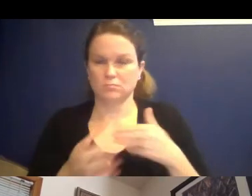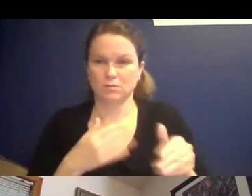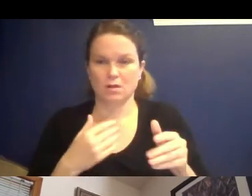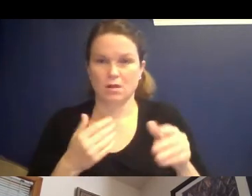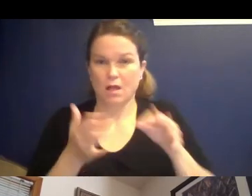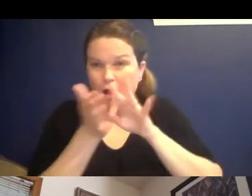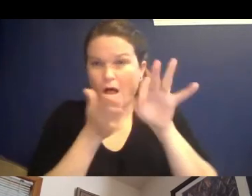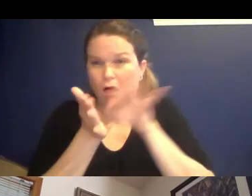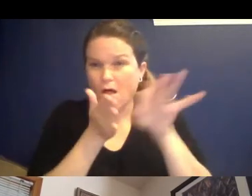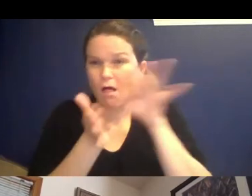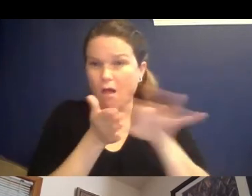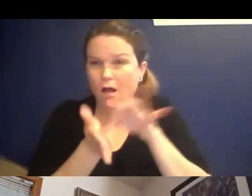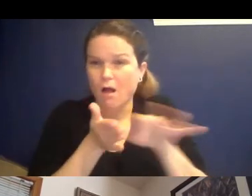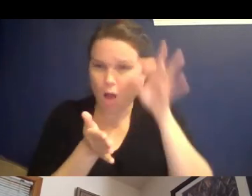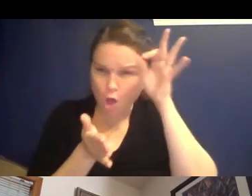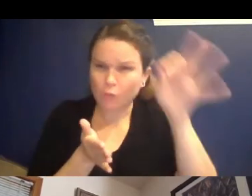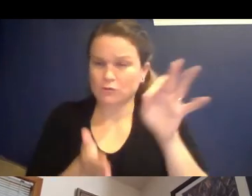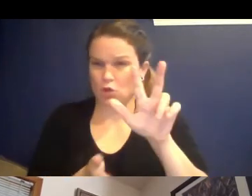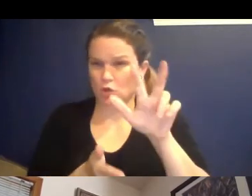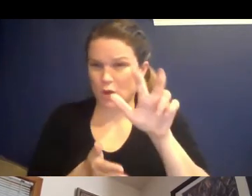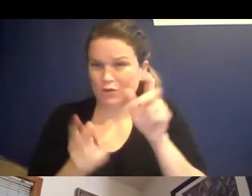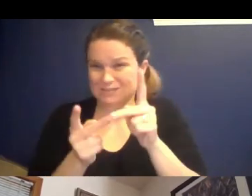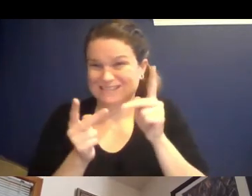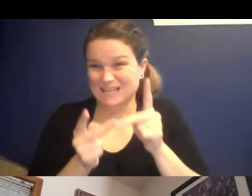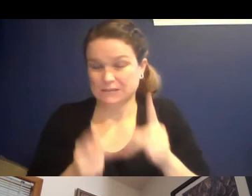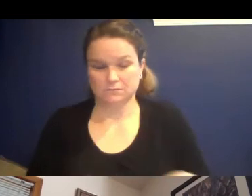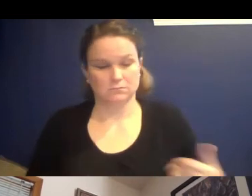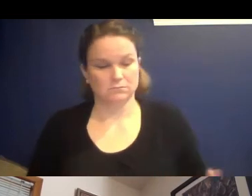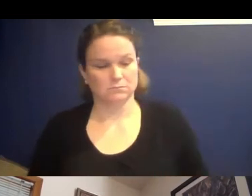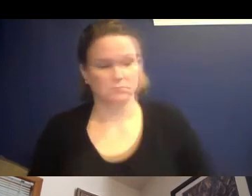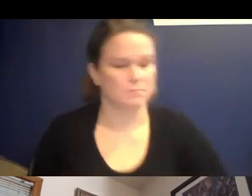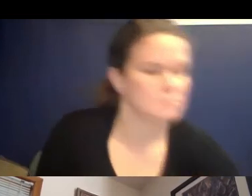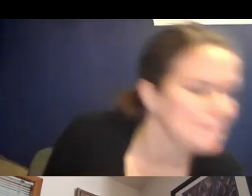monitoring almost 300 sites. So